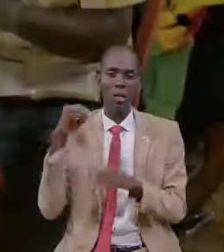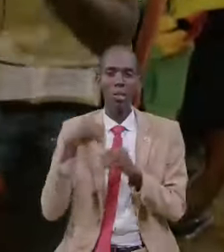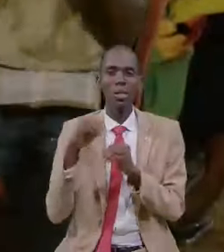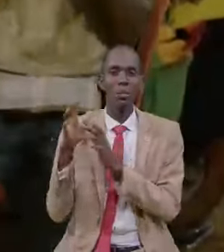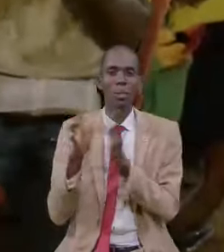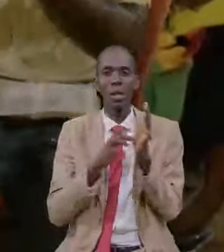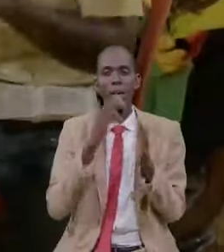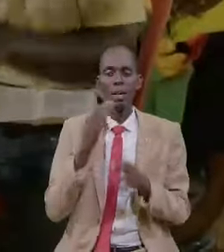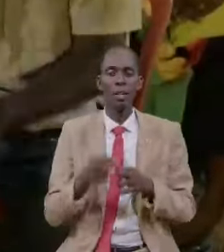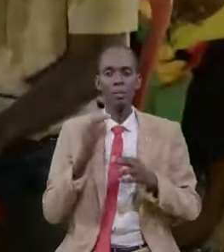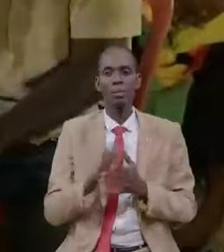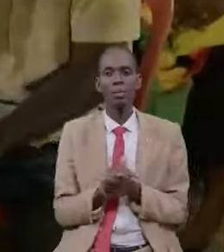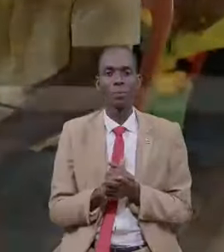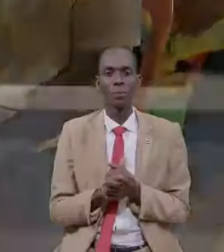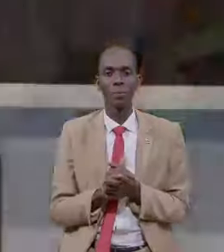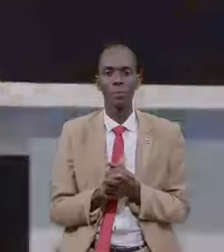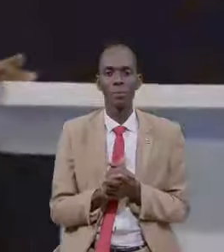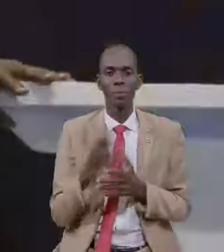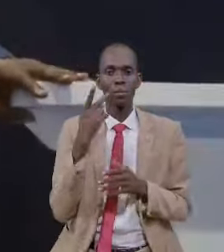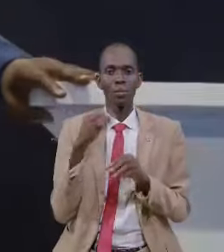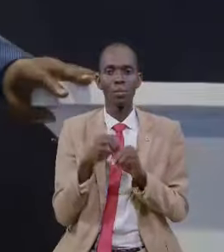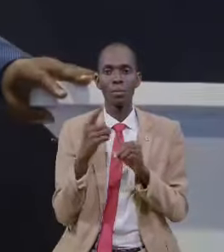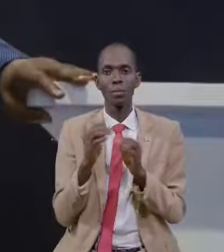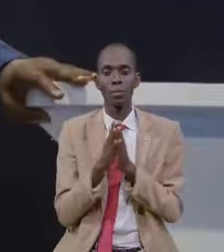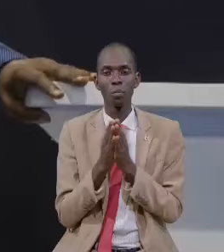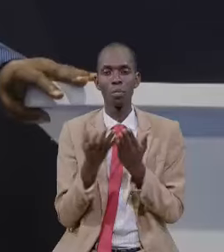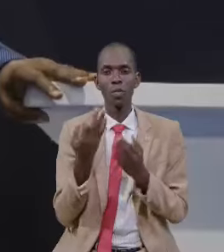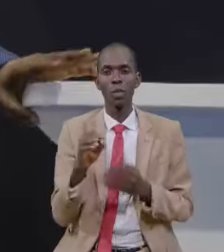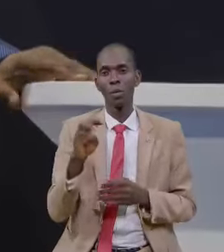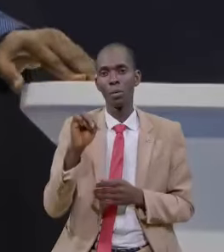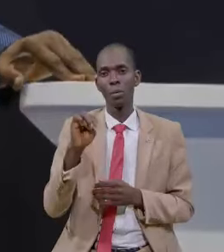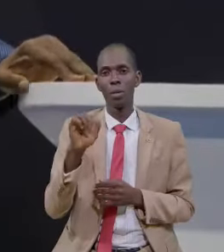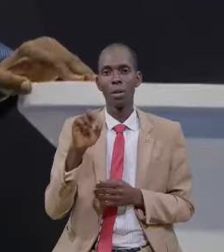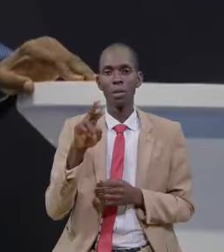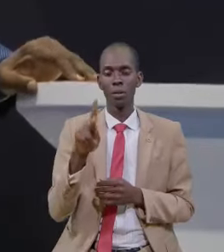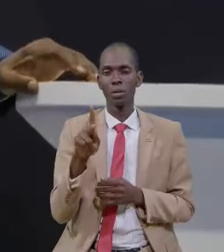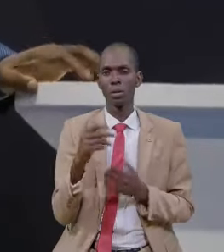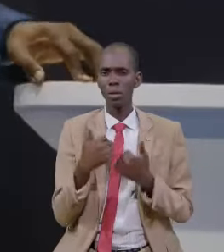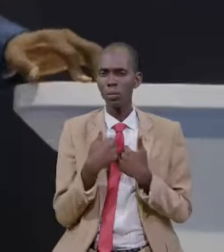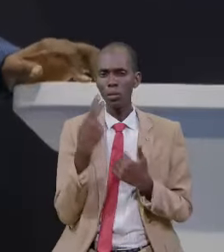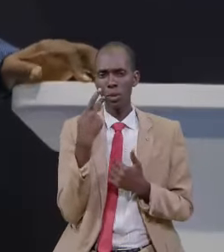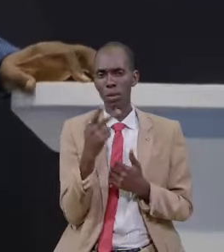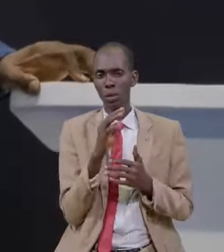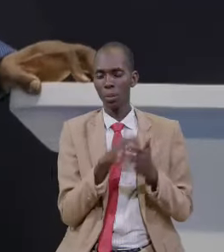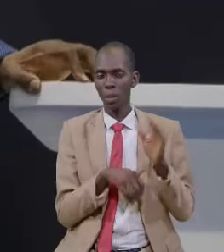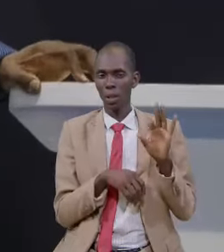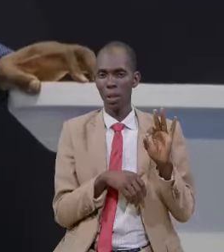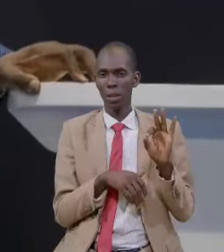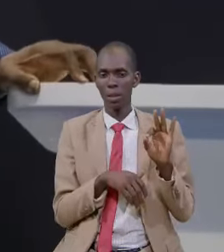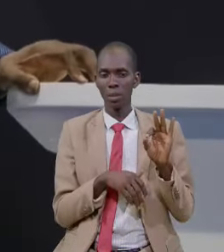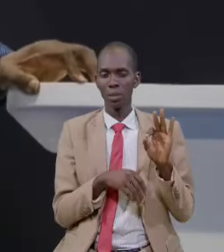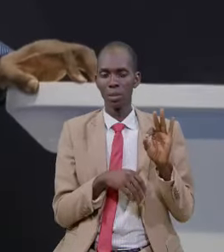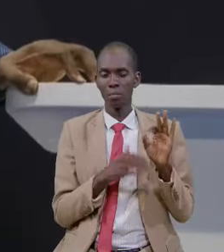name. Look at Mark chapter 11. Have you seen chapter 9, chapter